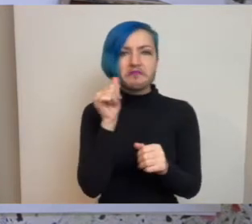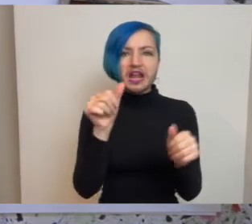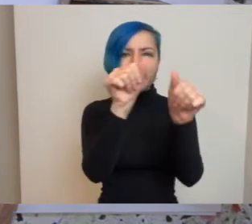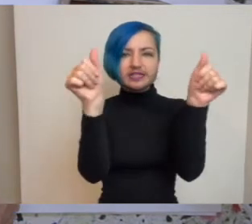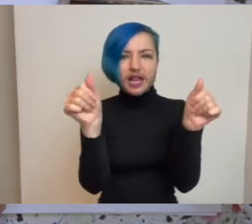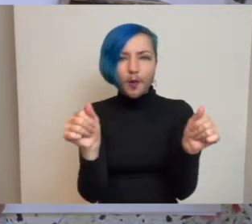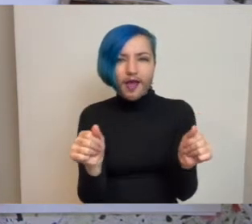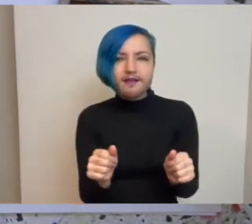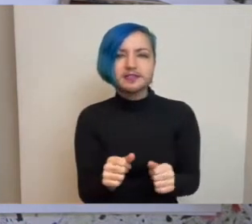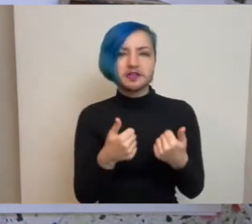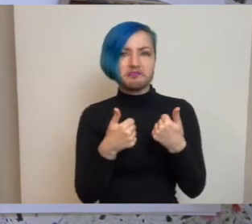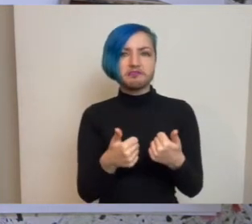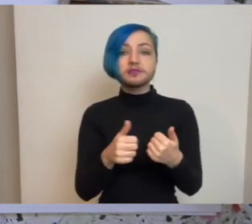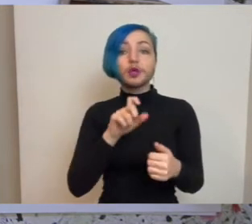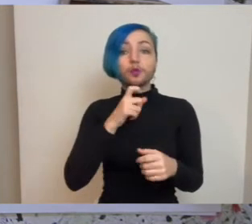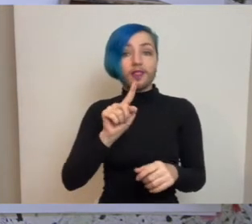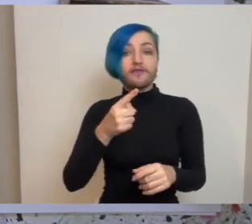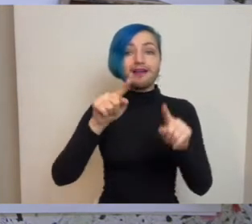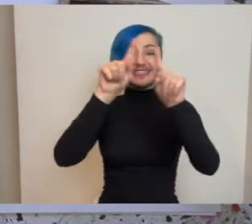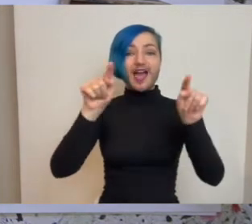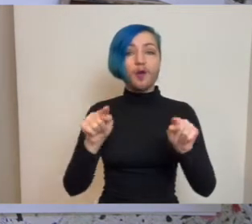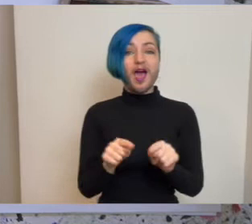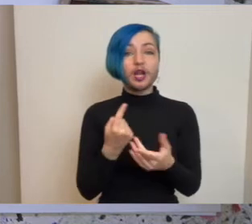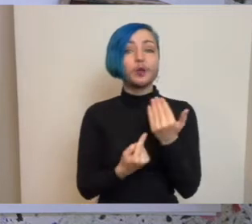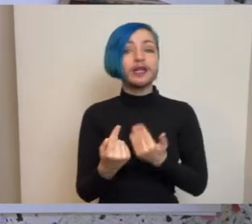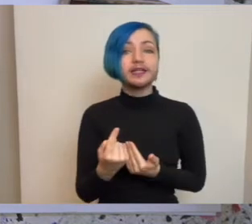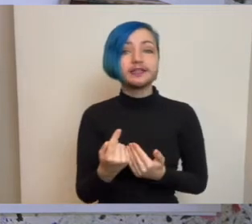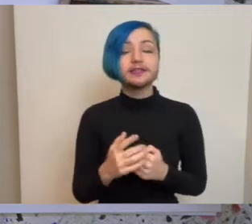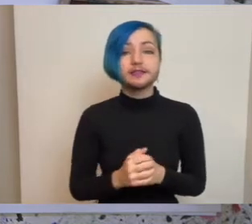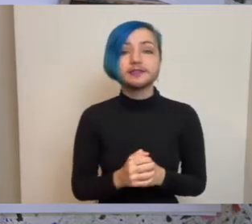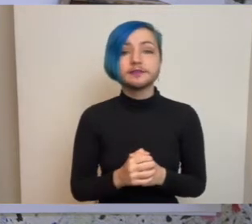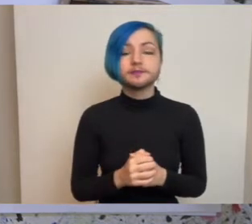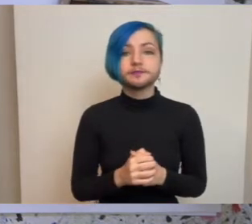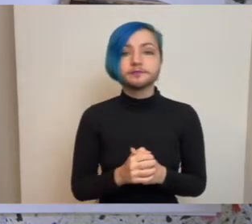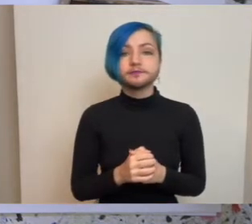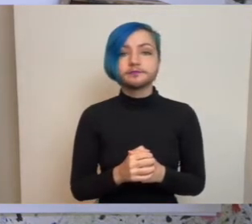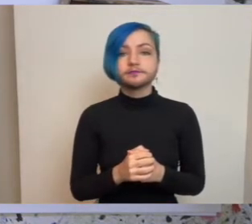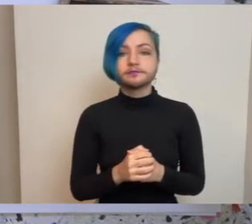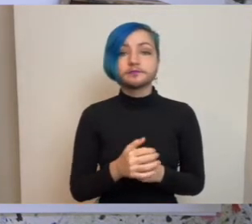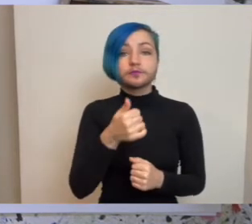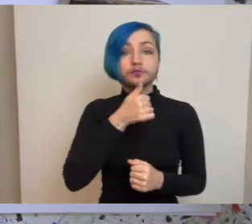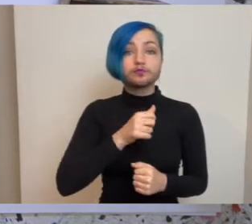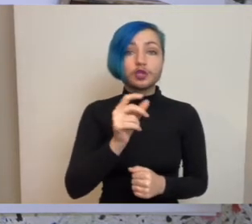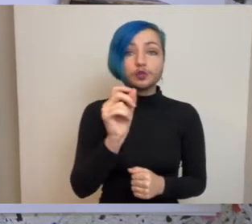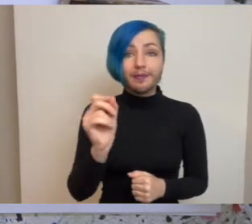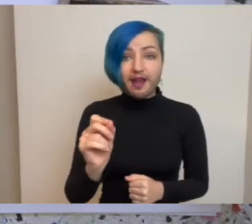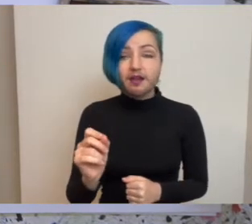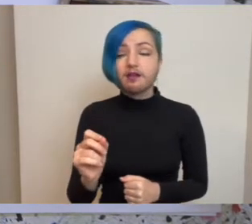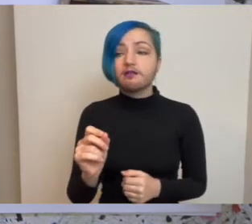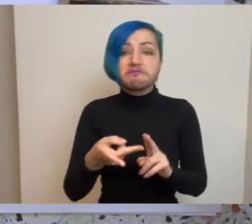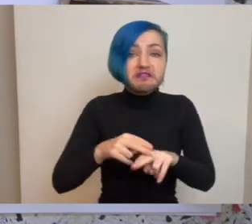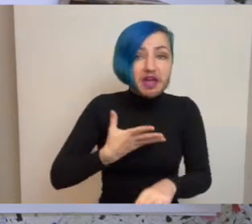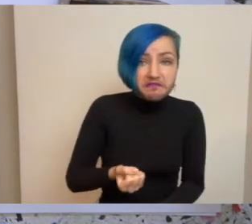silhouette to it, because that's what we're going to do first. We're just going to draw the outline. Use a pen if you've got a pen.